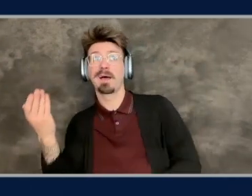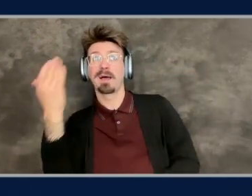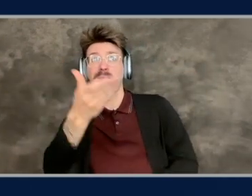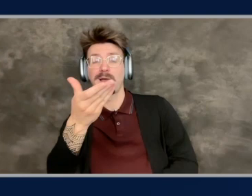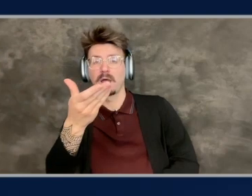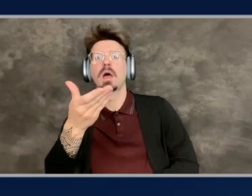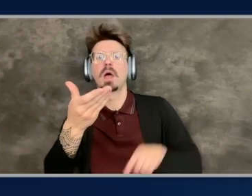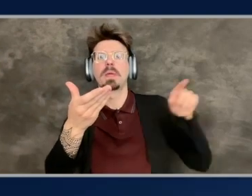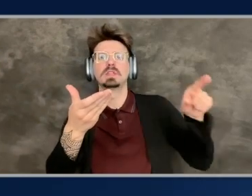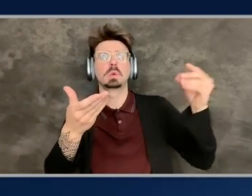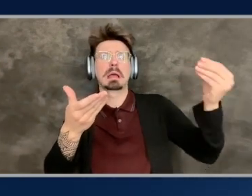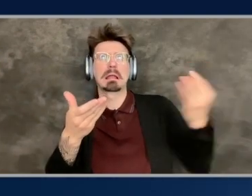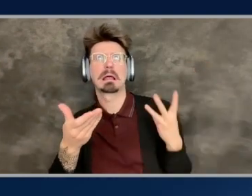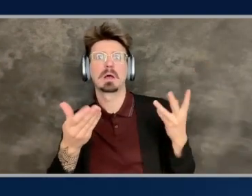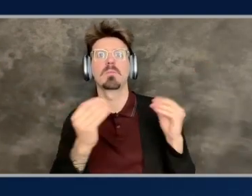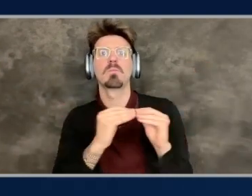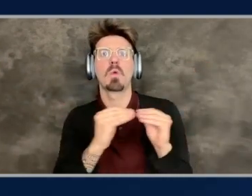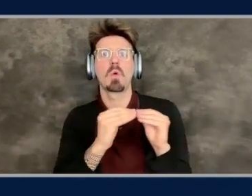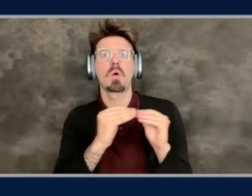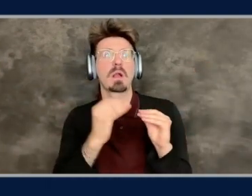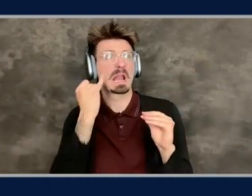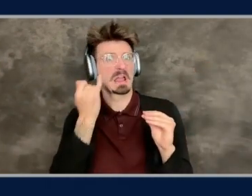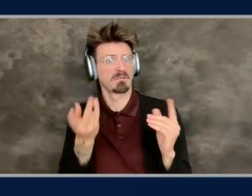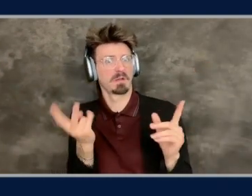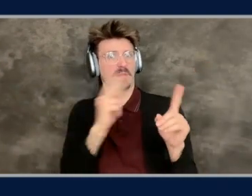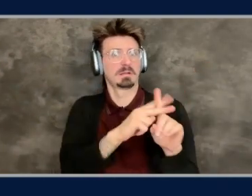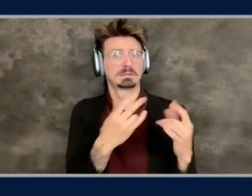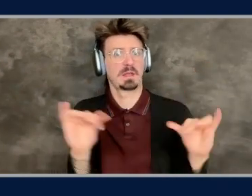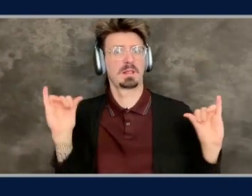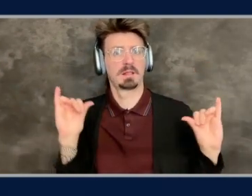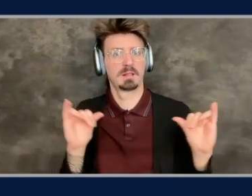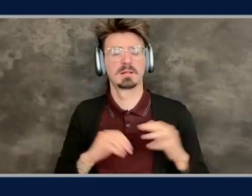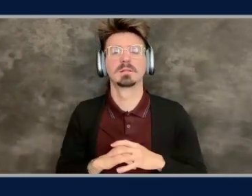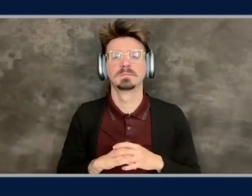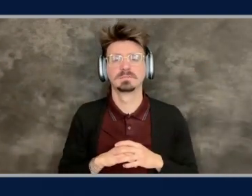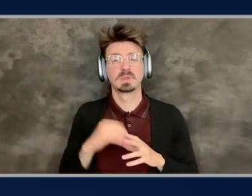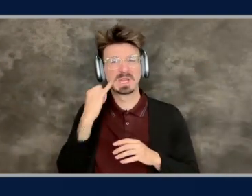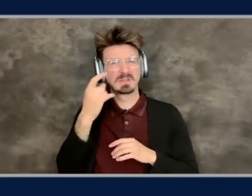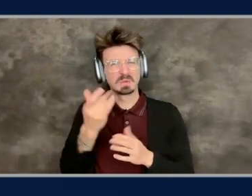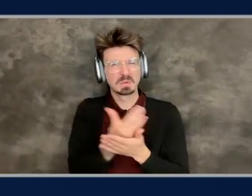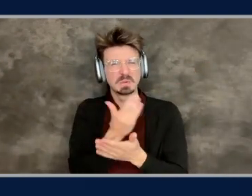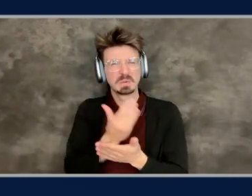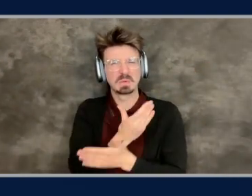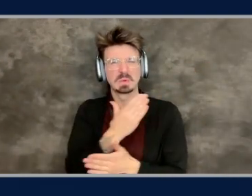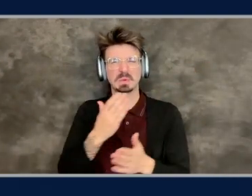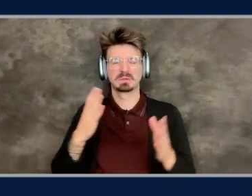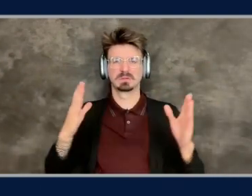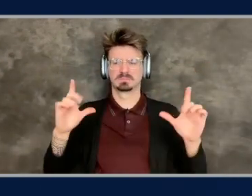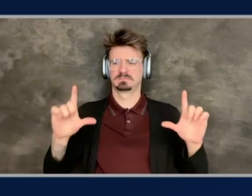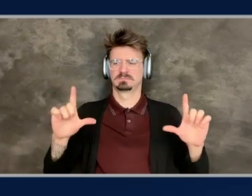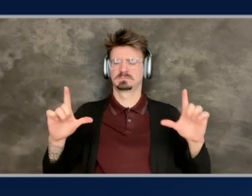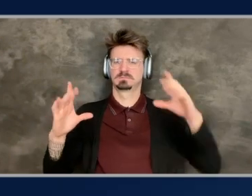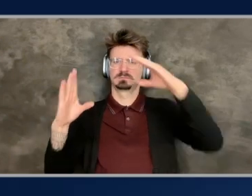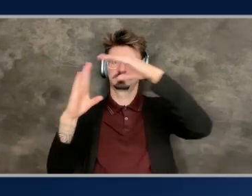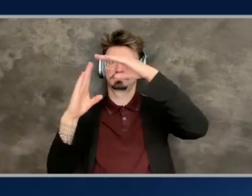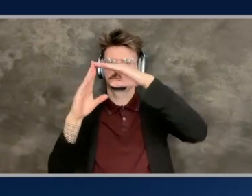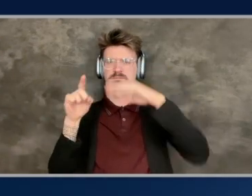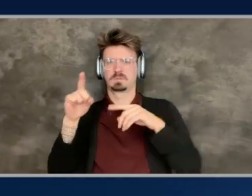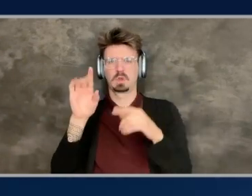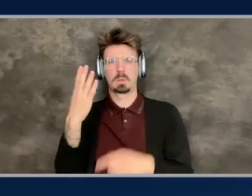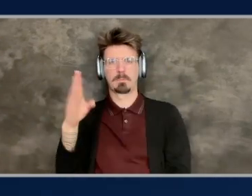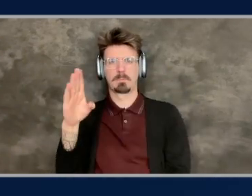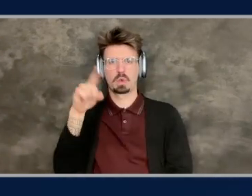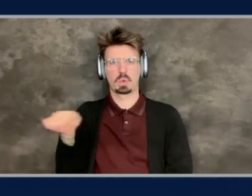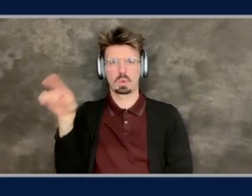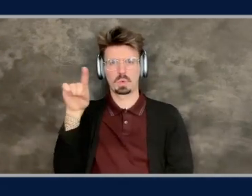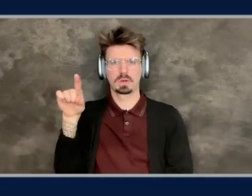most applicable for you. So for those who are kind of new to this space, the upper right here, where our blue circle is where you would click